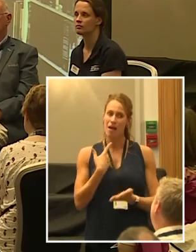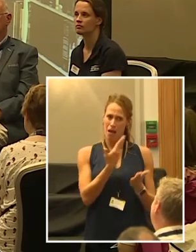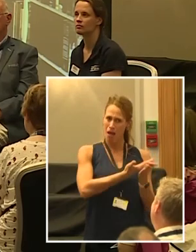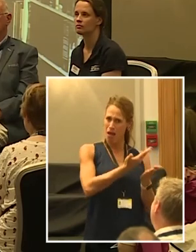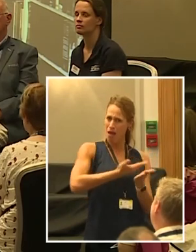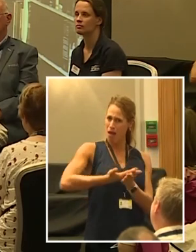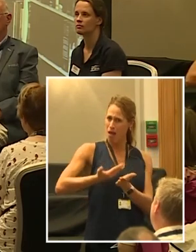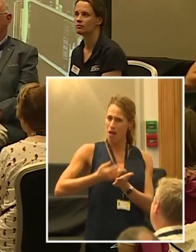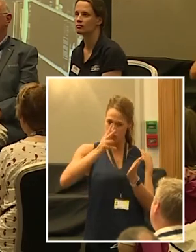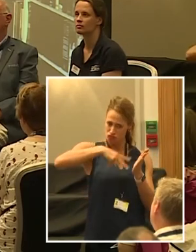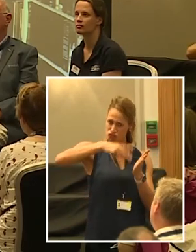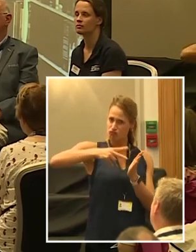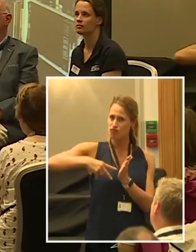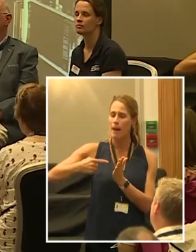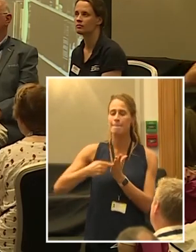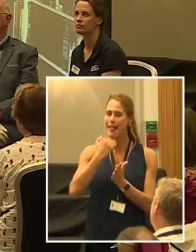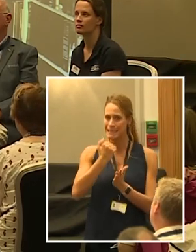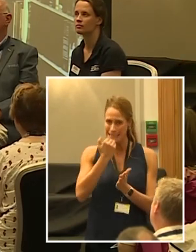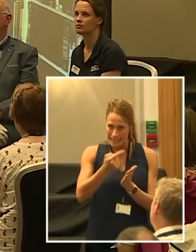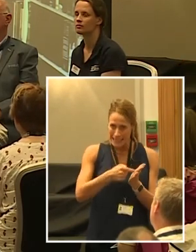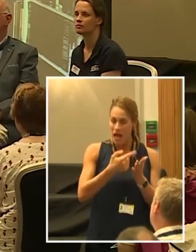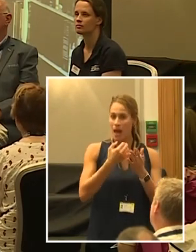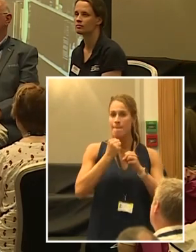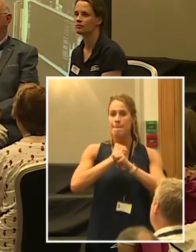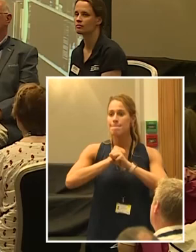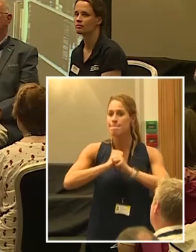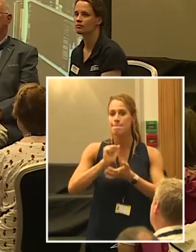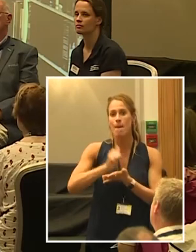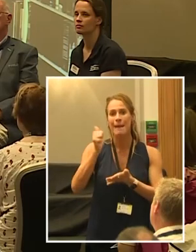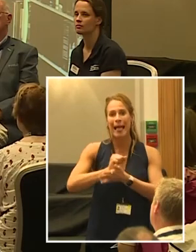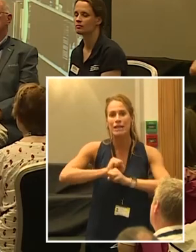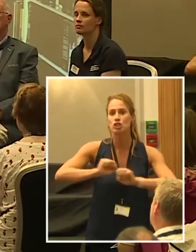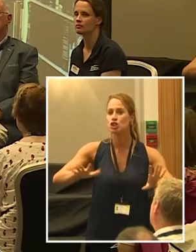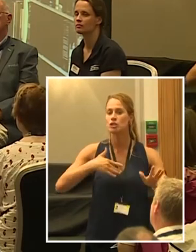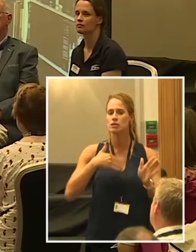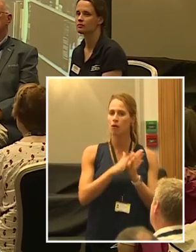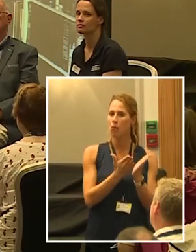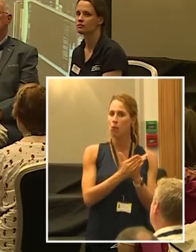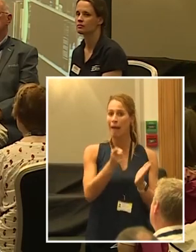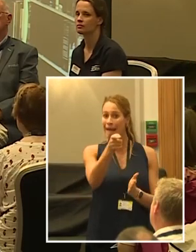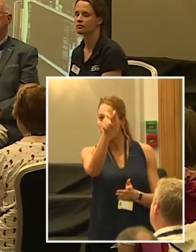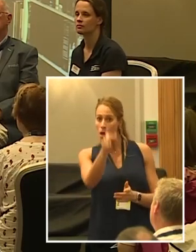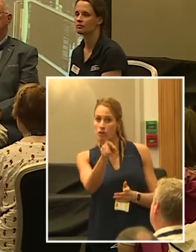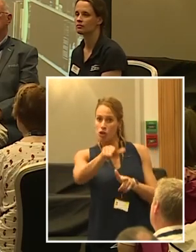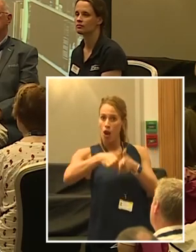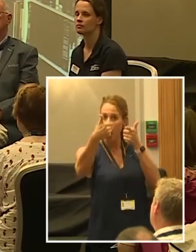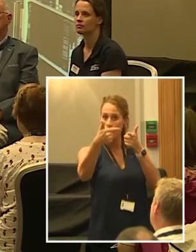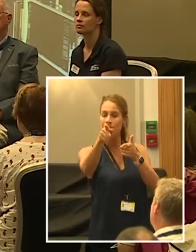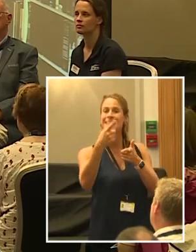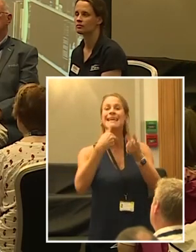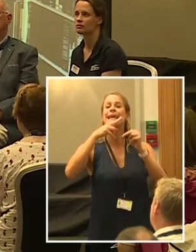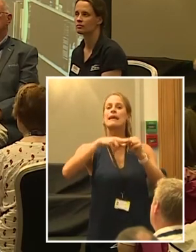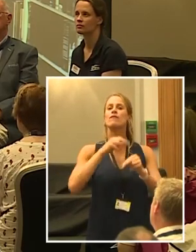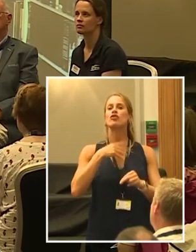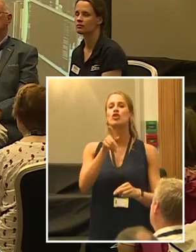of publications, and I guess that if this particular individual is very interested, if she writes in